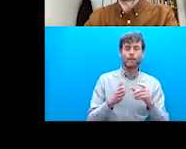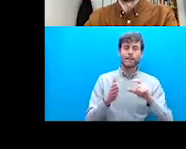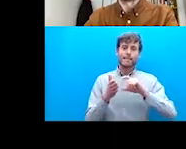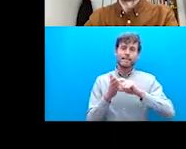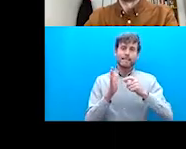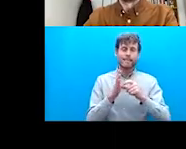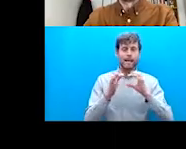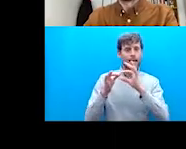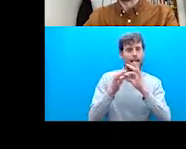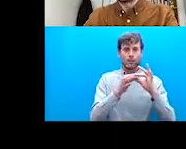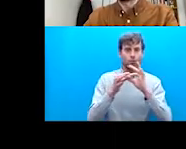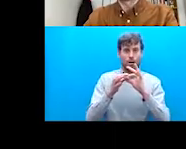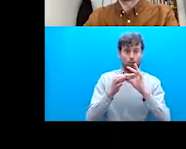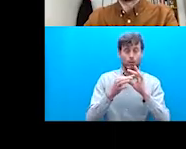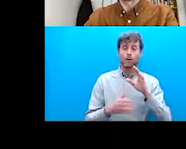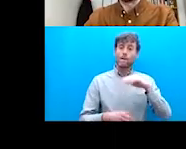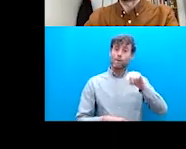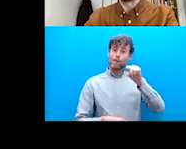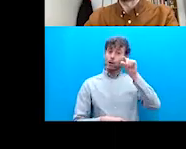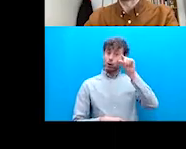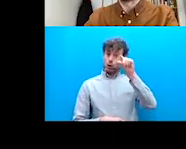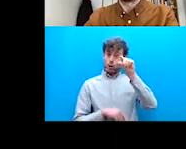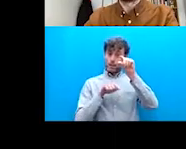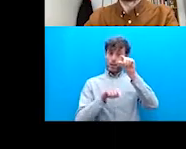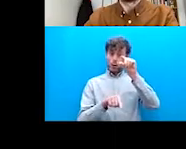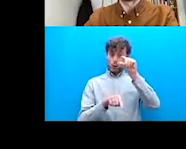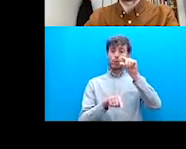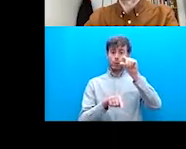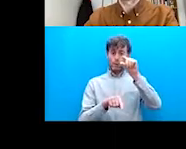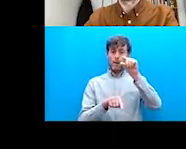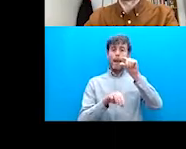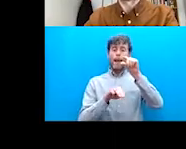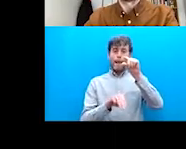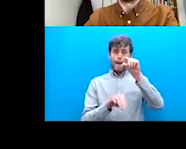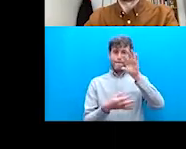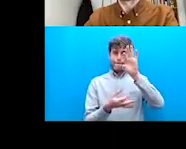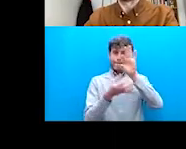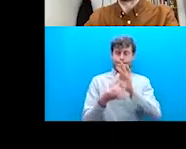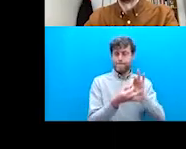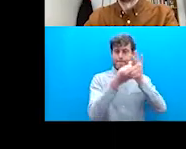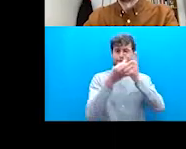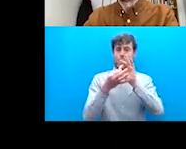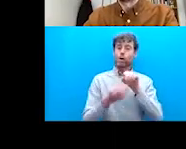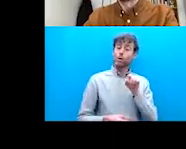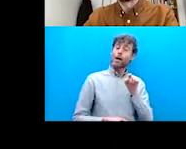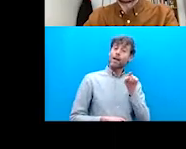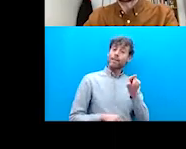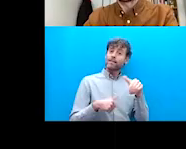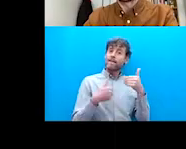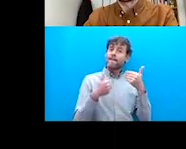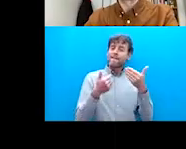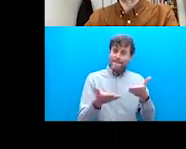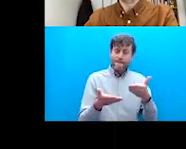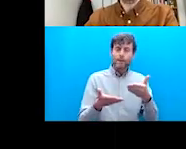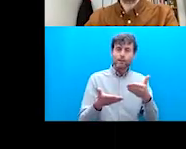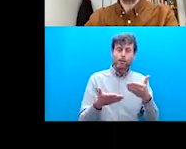G stream. So I will now look at other ways in which the parallel architecture allows for the construction